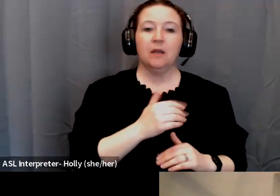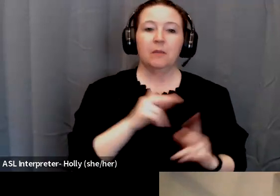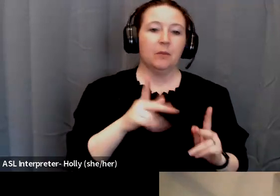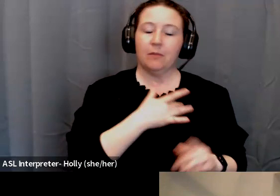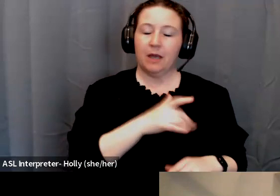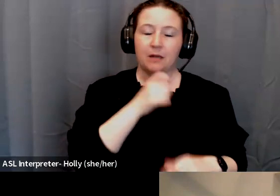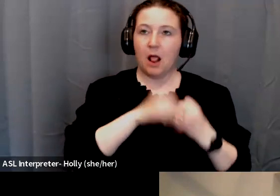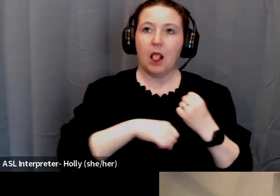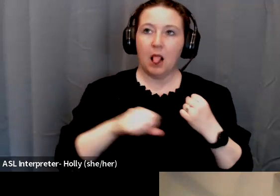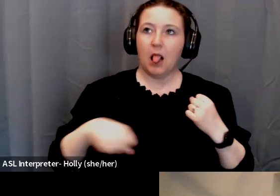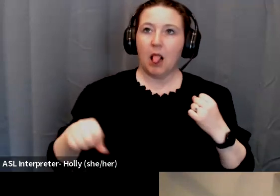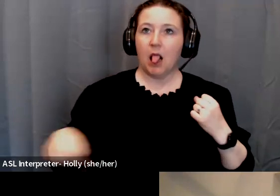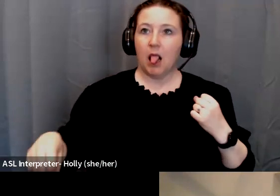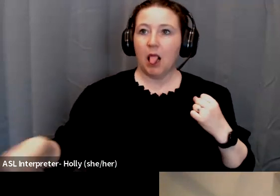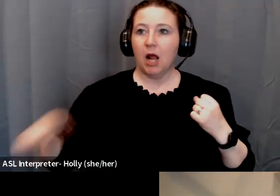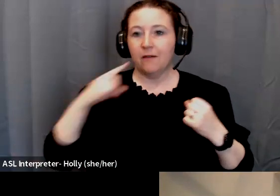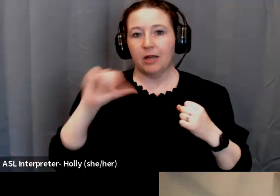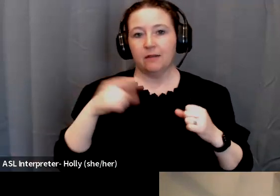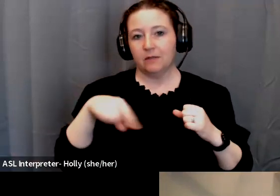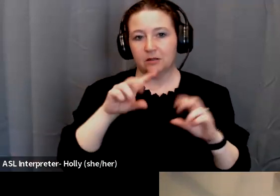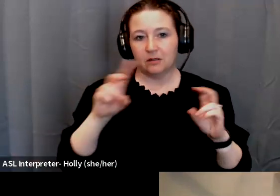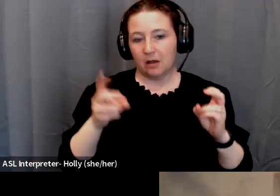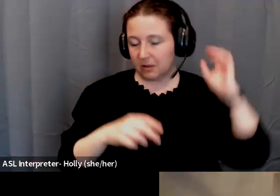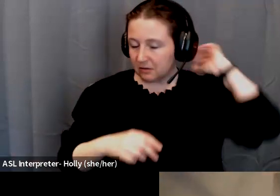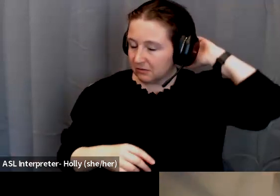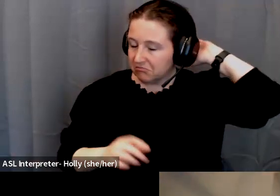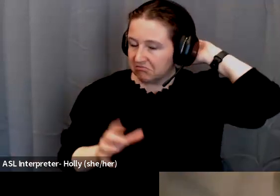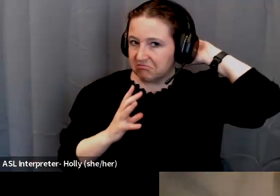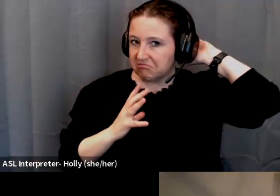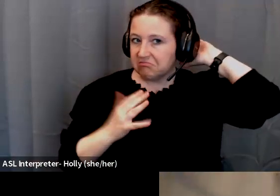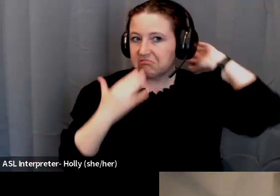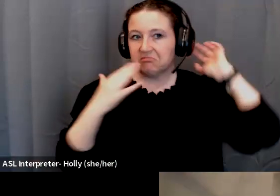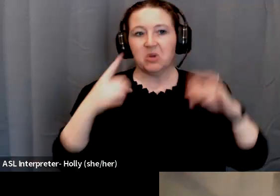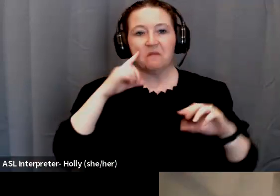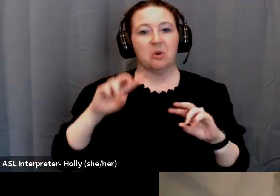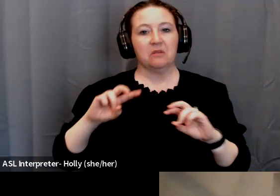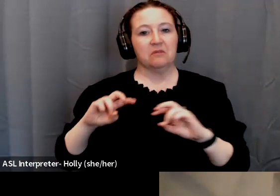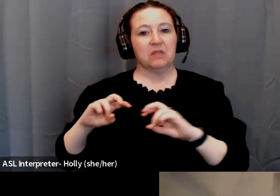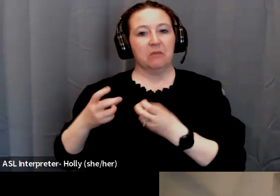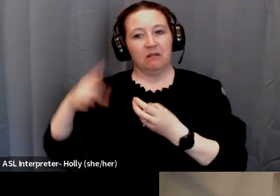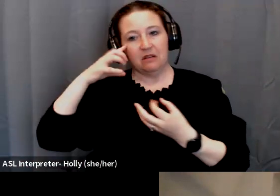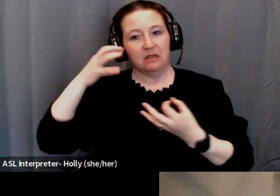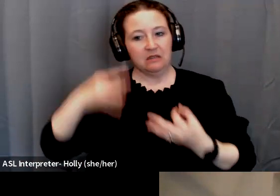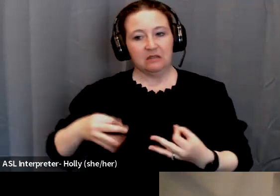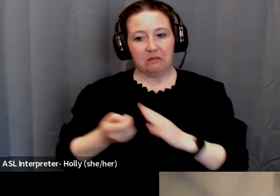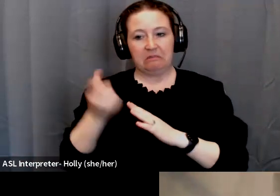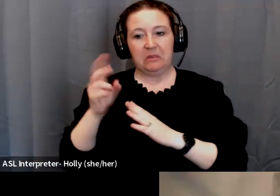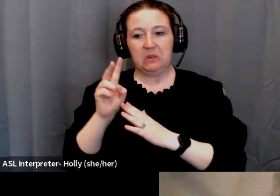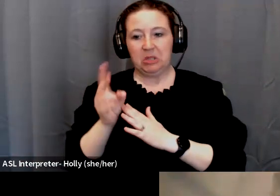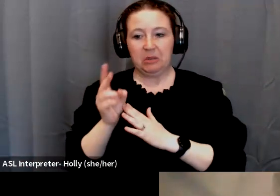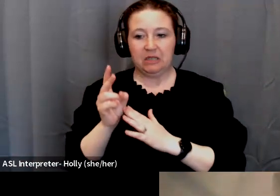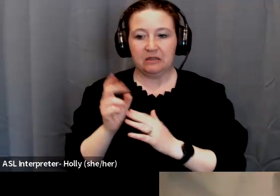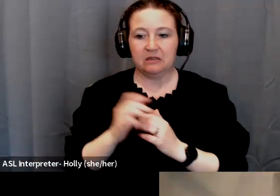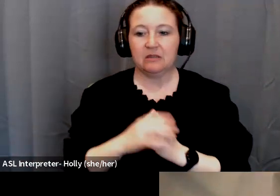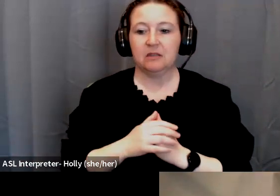for 25 minutes on any of these topics that you'll be asked to. So good on the council for having thought that through and removed that potential